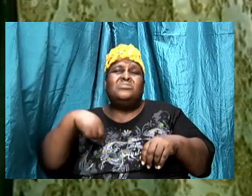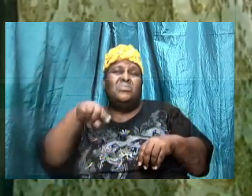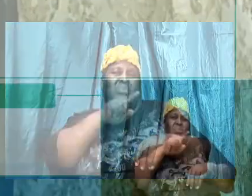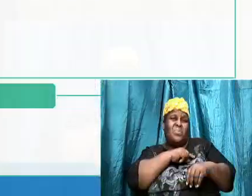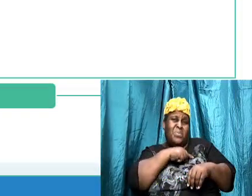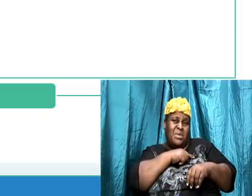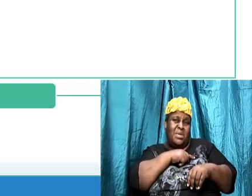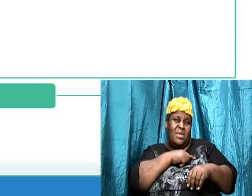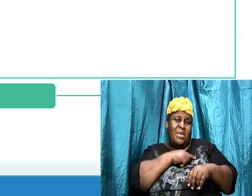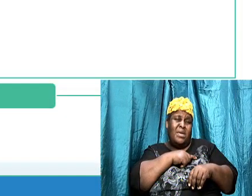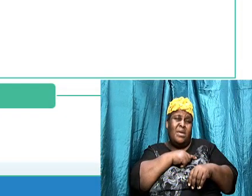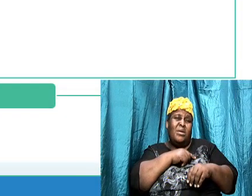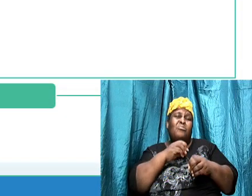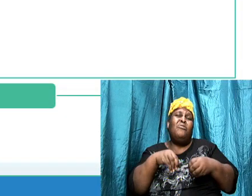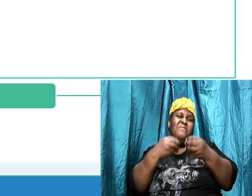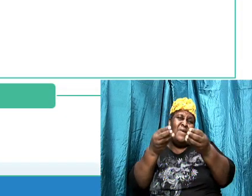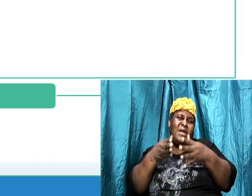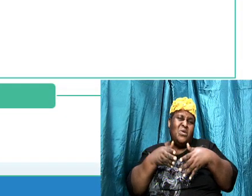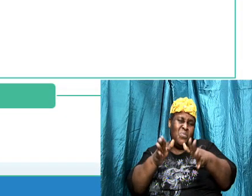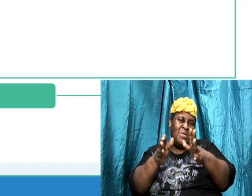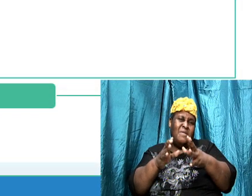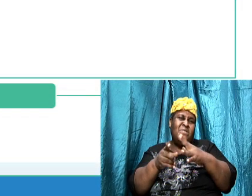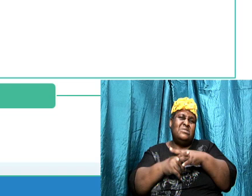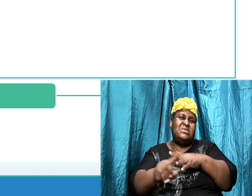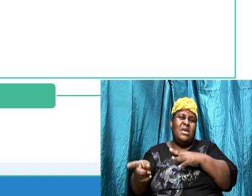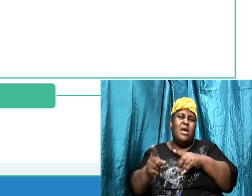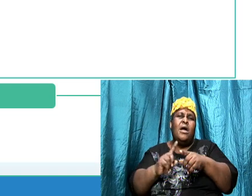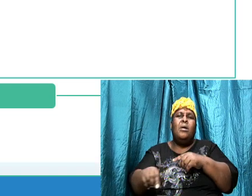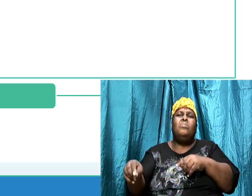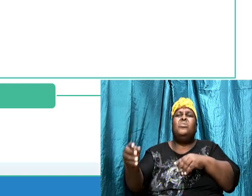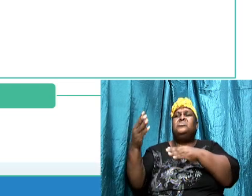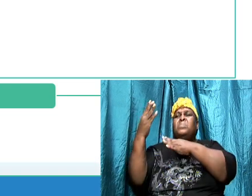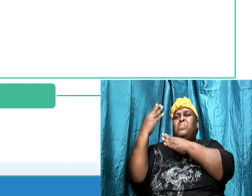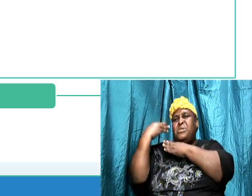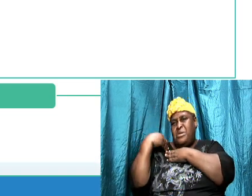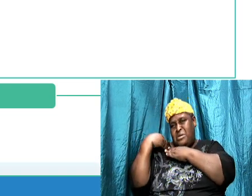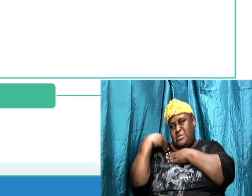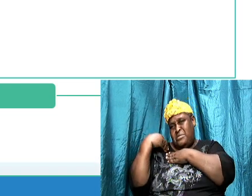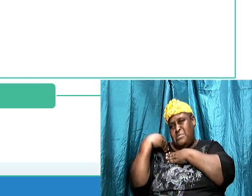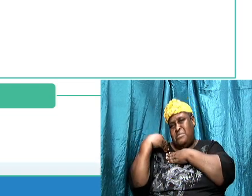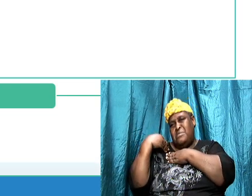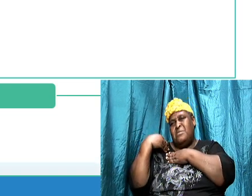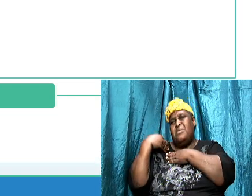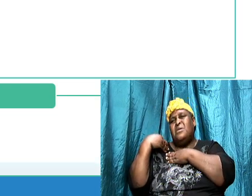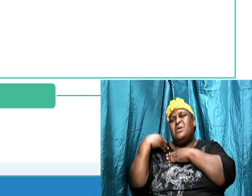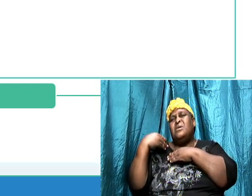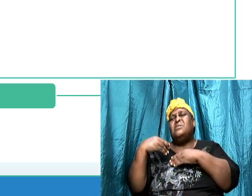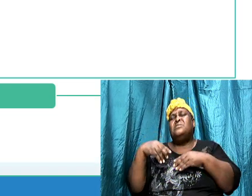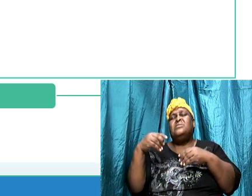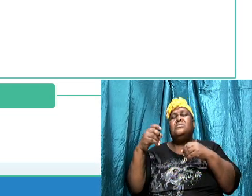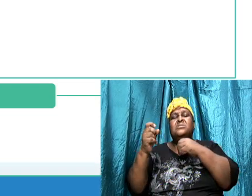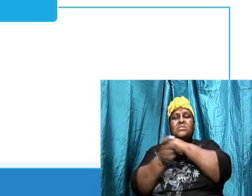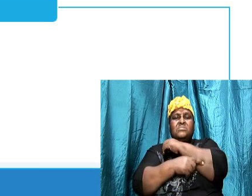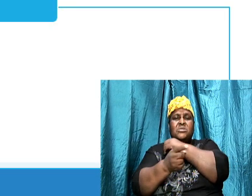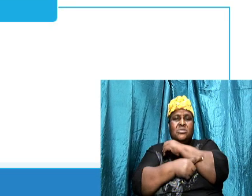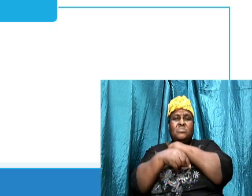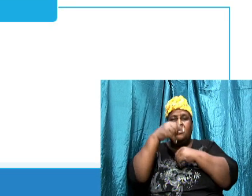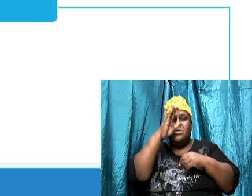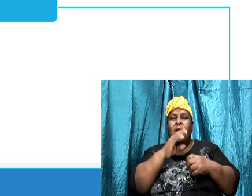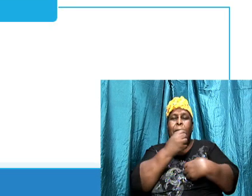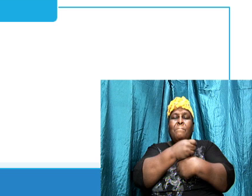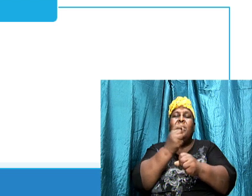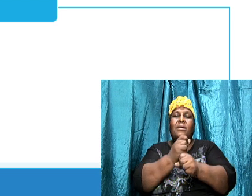temptation. Amen. So let us quickly go into chapter 11.